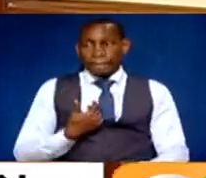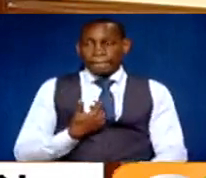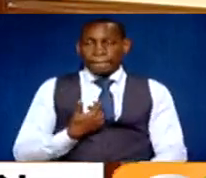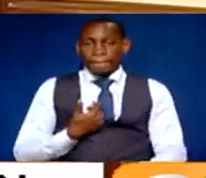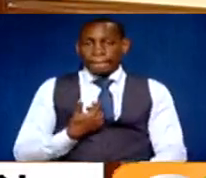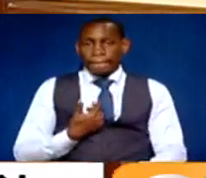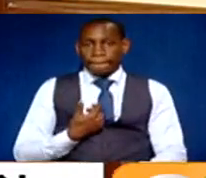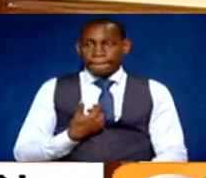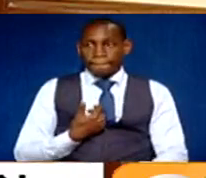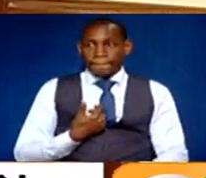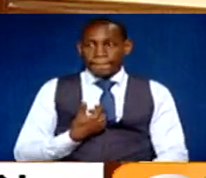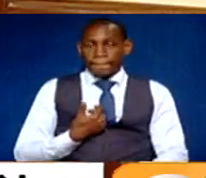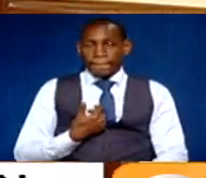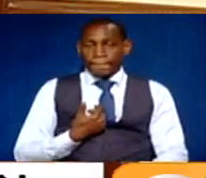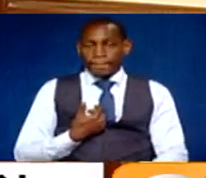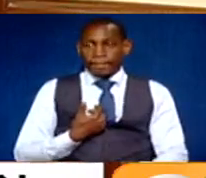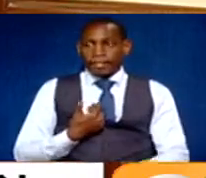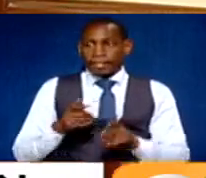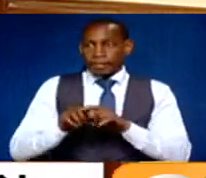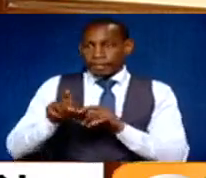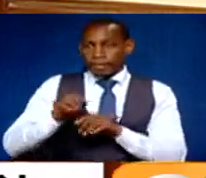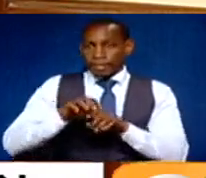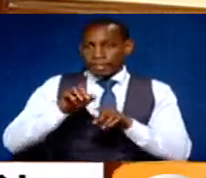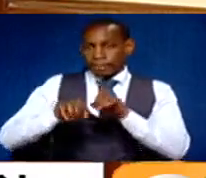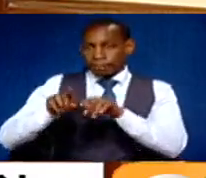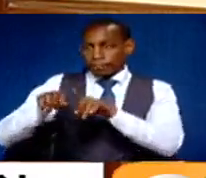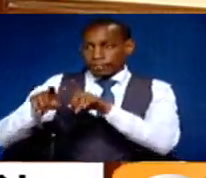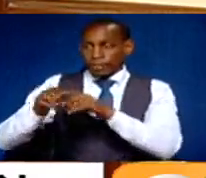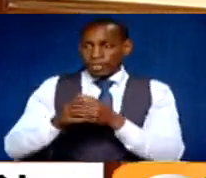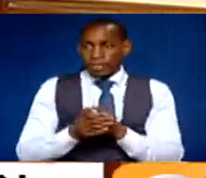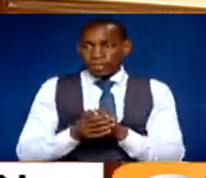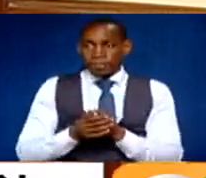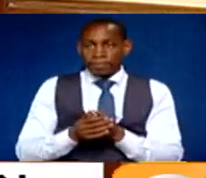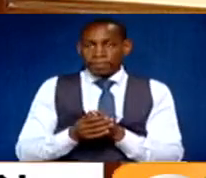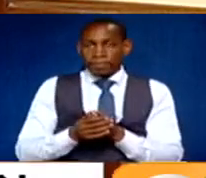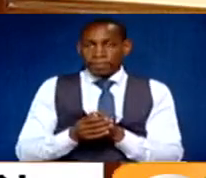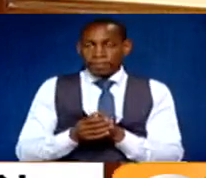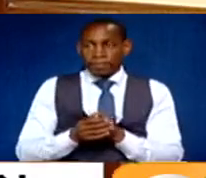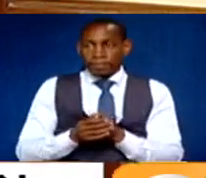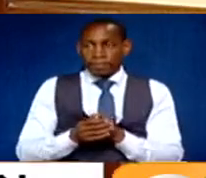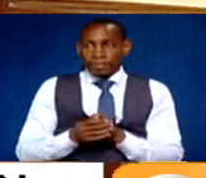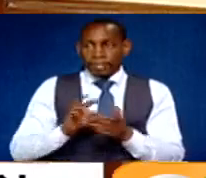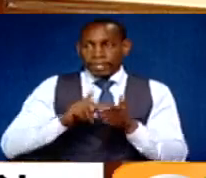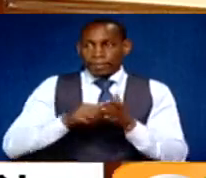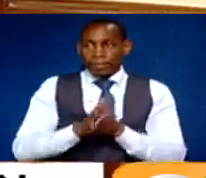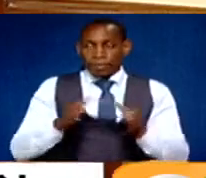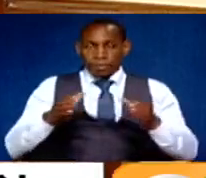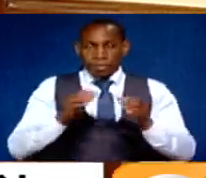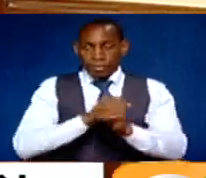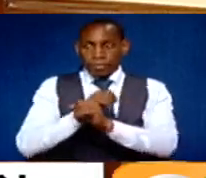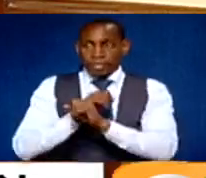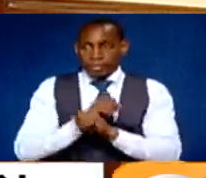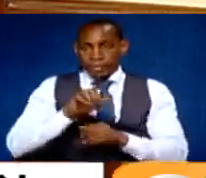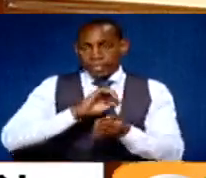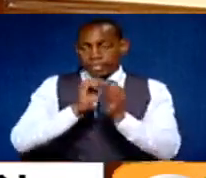again, with a virus that changes over time, it means the concept of herd immunity has to also, the understanding around it has